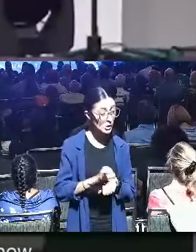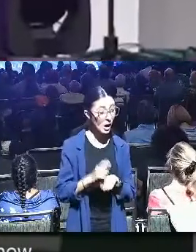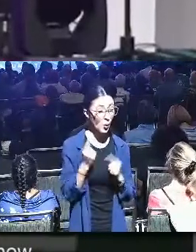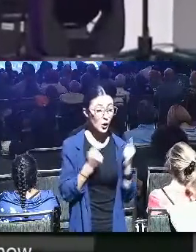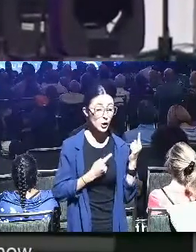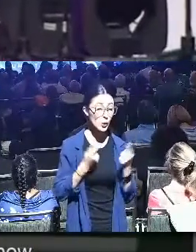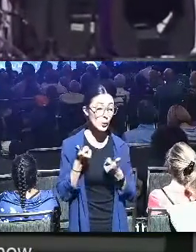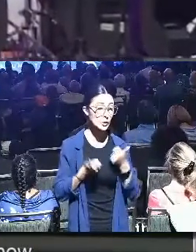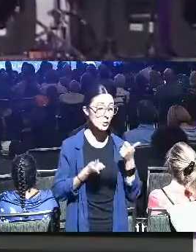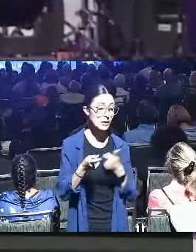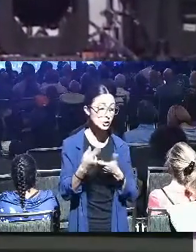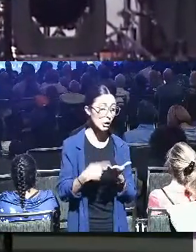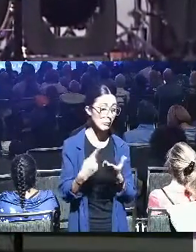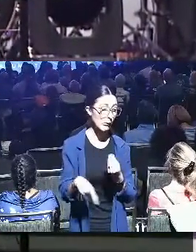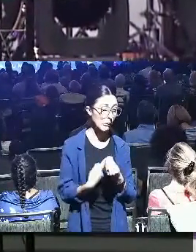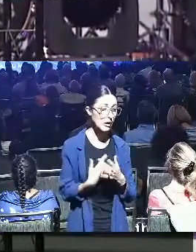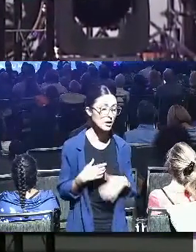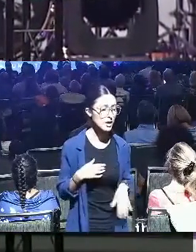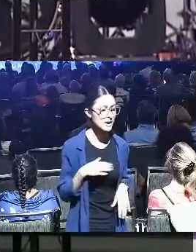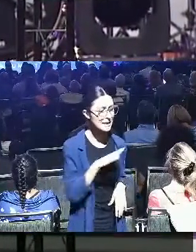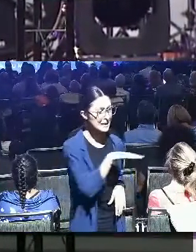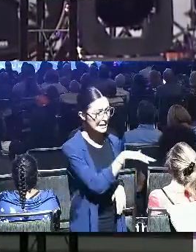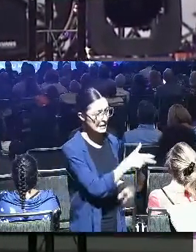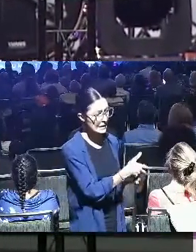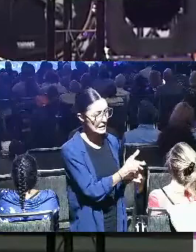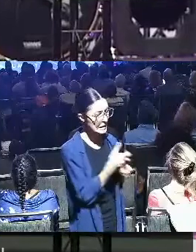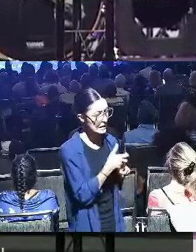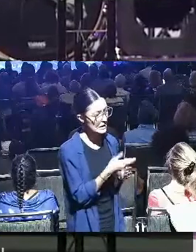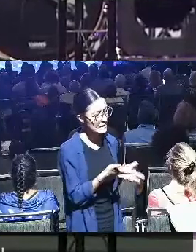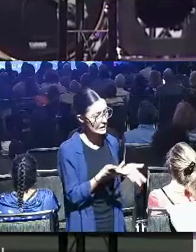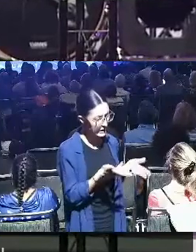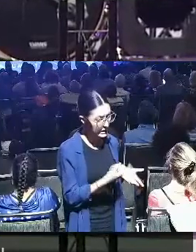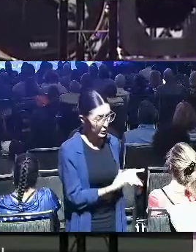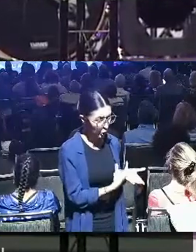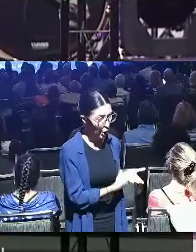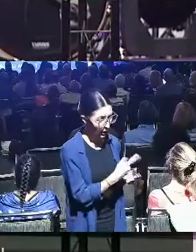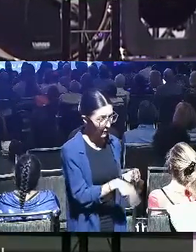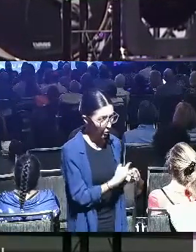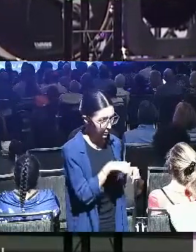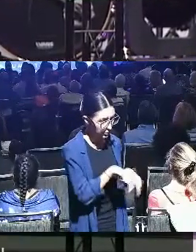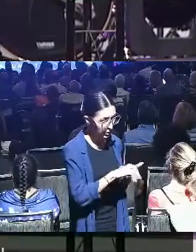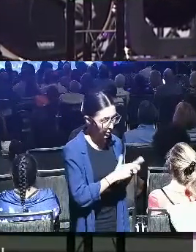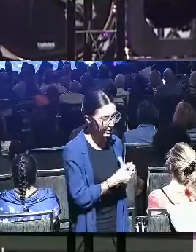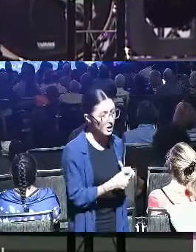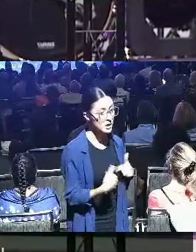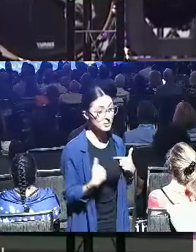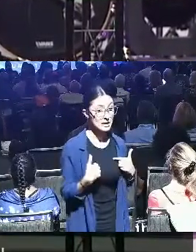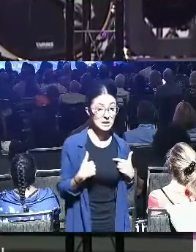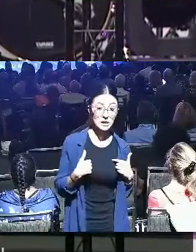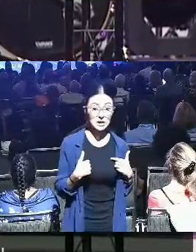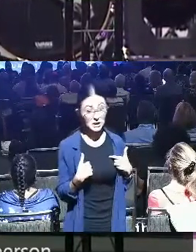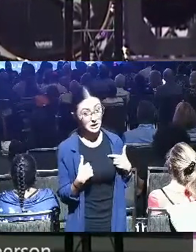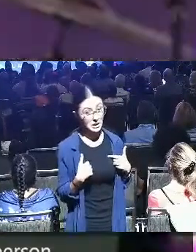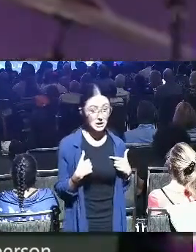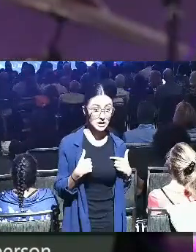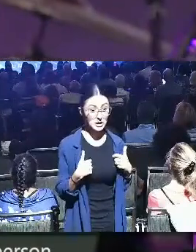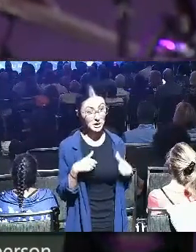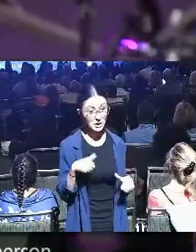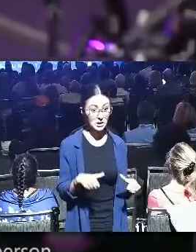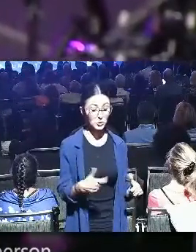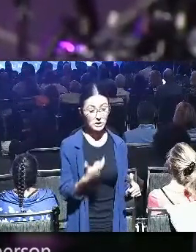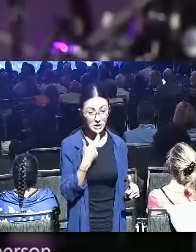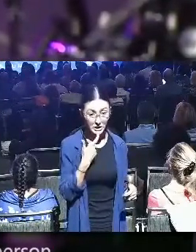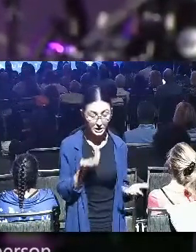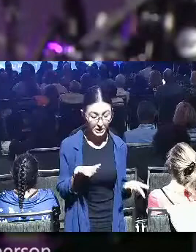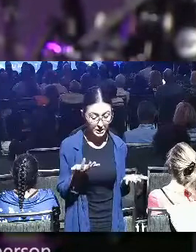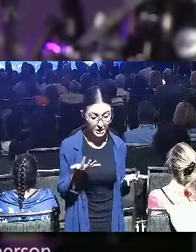me aside in the fellowship. He said, hey, can I talk to you about this? And so I was bracing myself kind of as a ministry person, like, okay, what's he gonna say? And you know what he said the